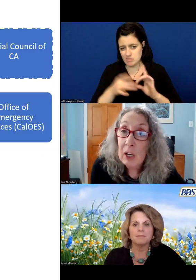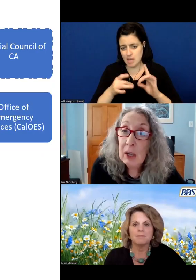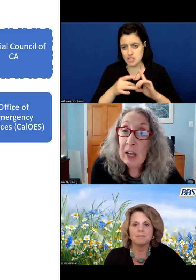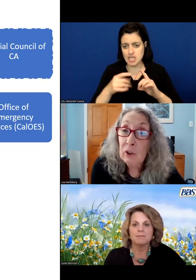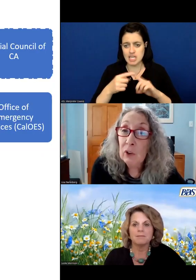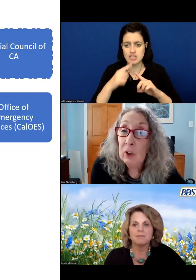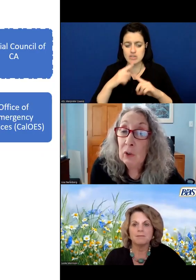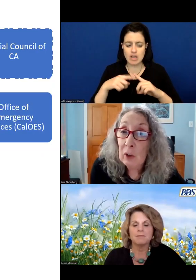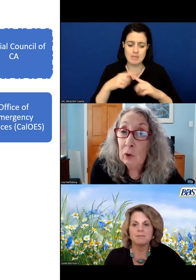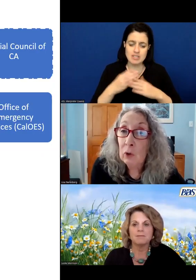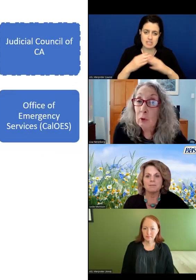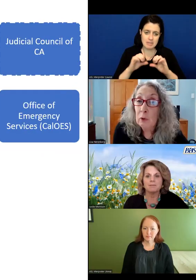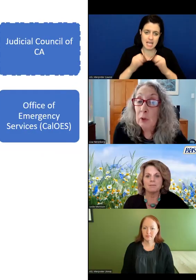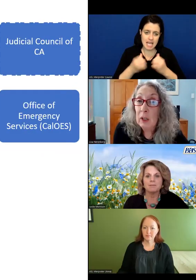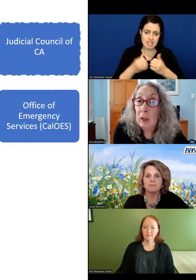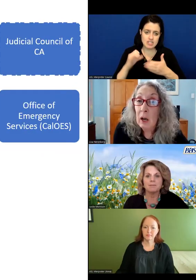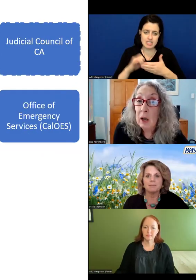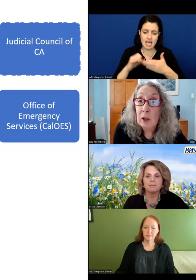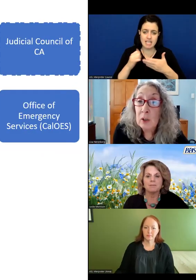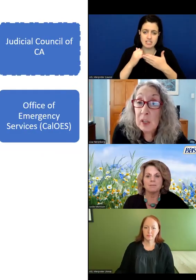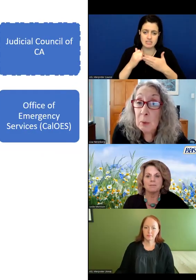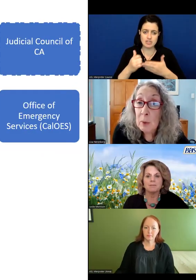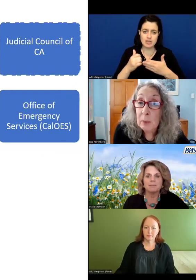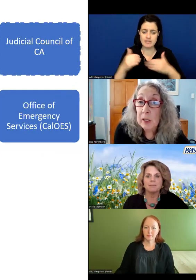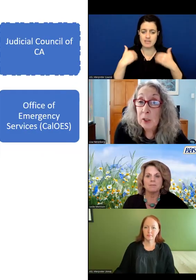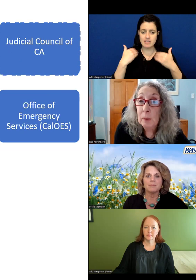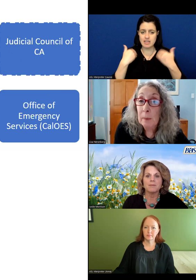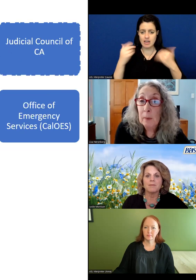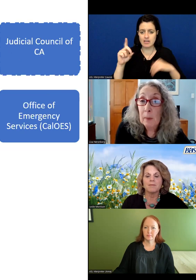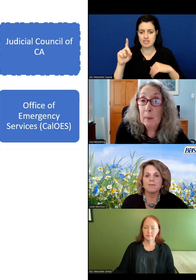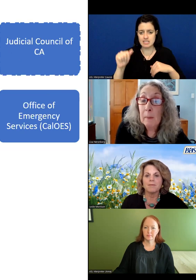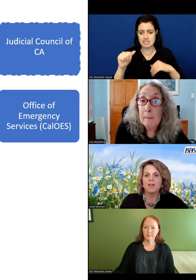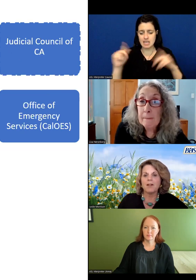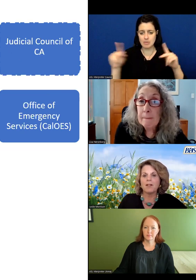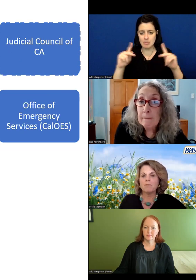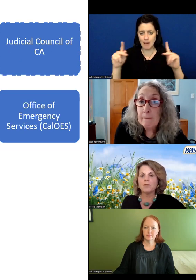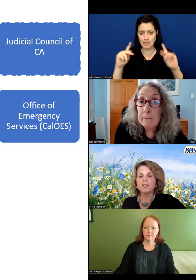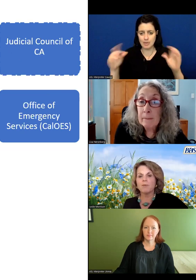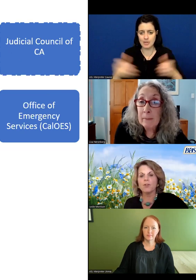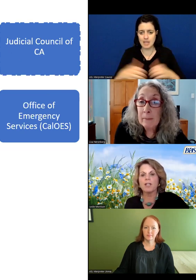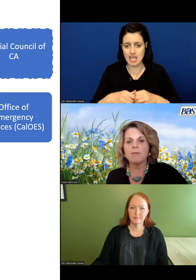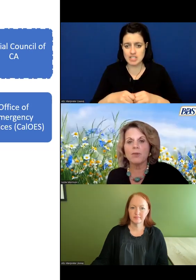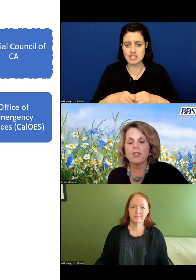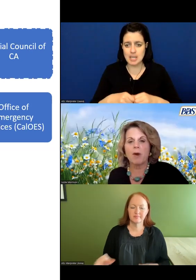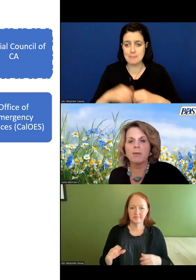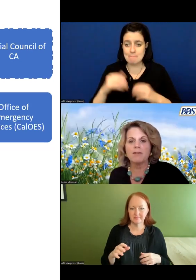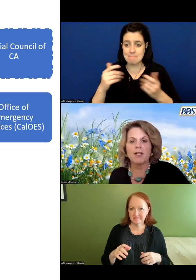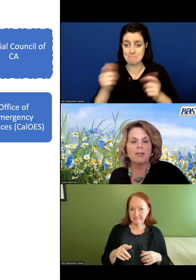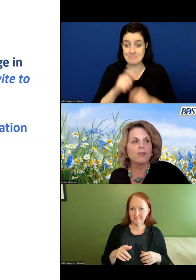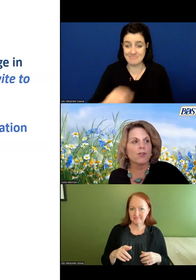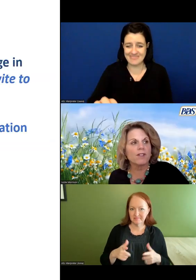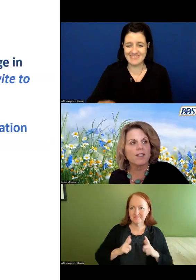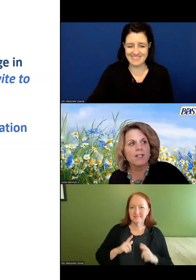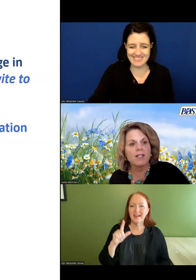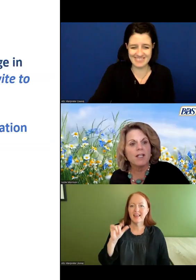of the agencies that serve the younger disabled population. Hi, I'm Leslie Morrison. I'm with the Department of